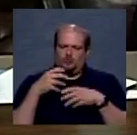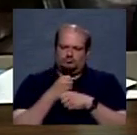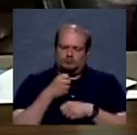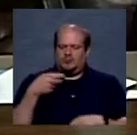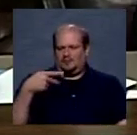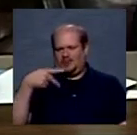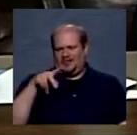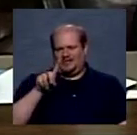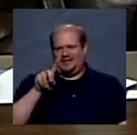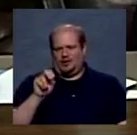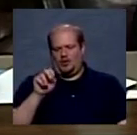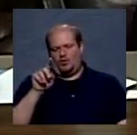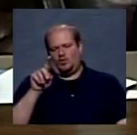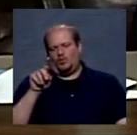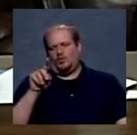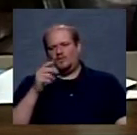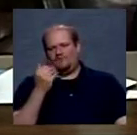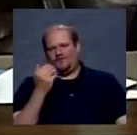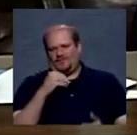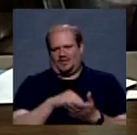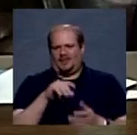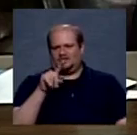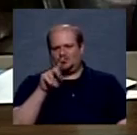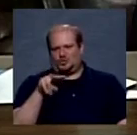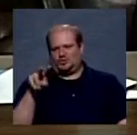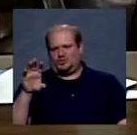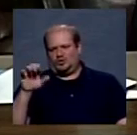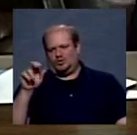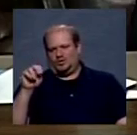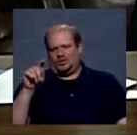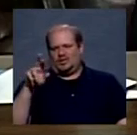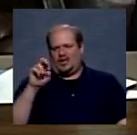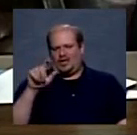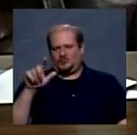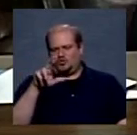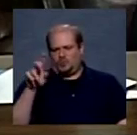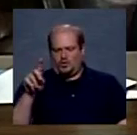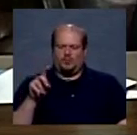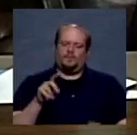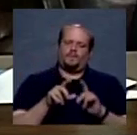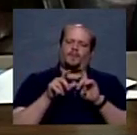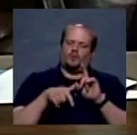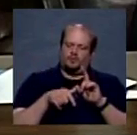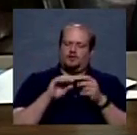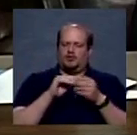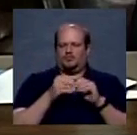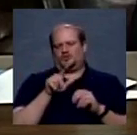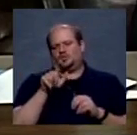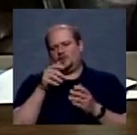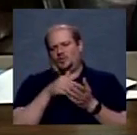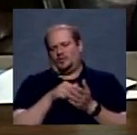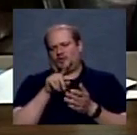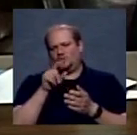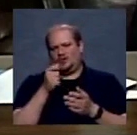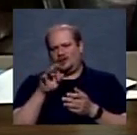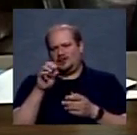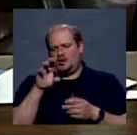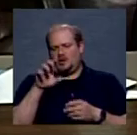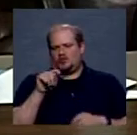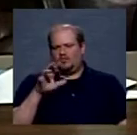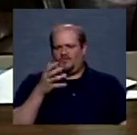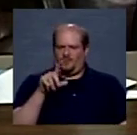at 15,104 to 15,122 Cantrell Road. An ordinance to repeal ordinance number 21,119 of October the